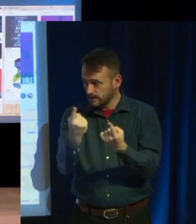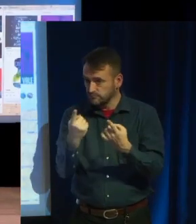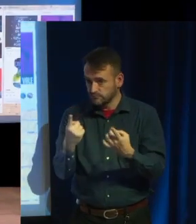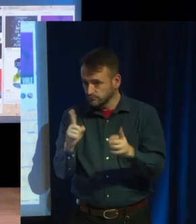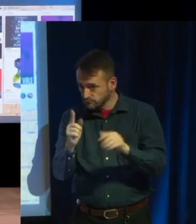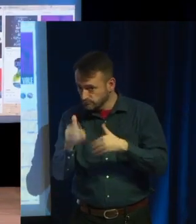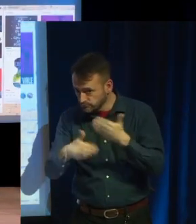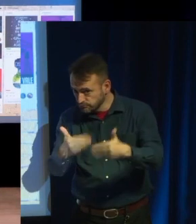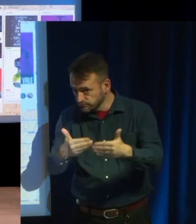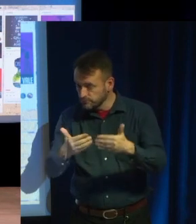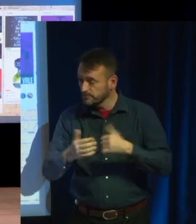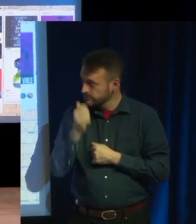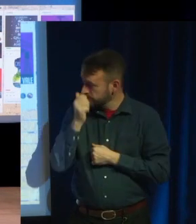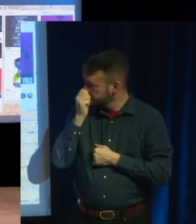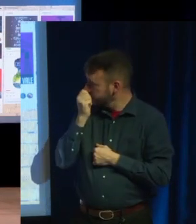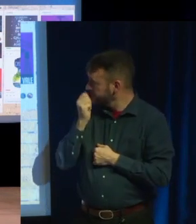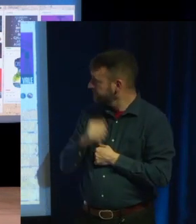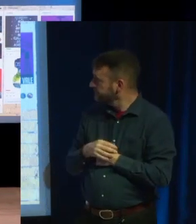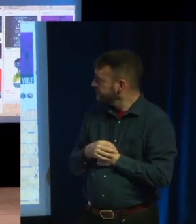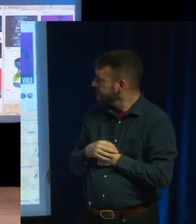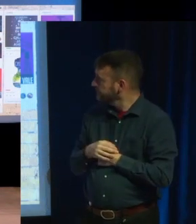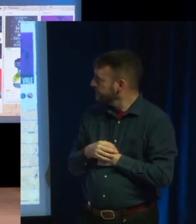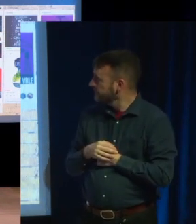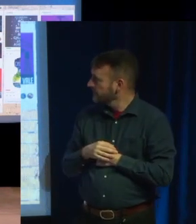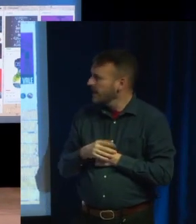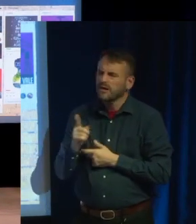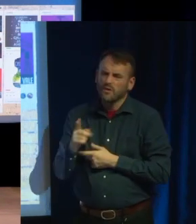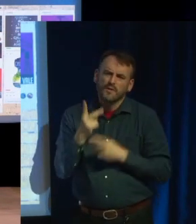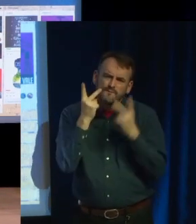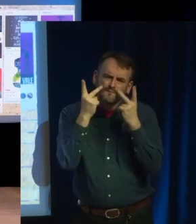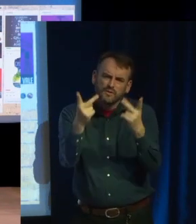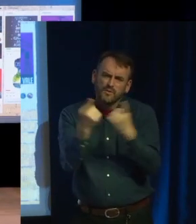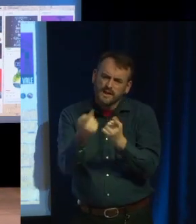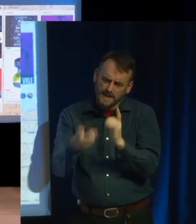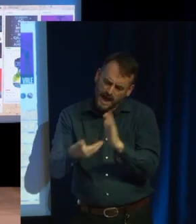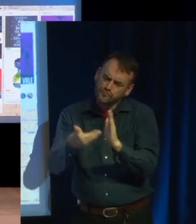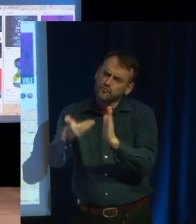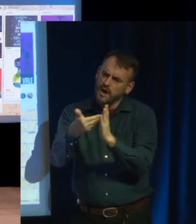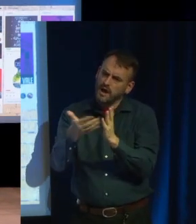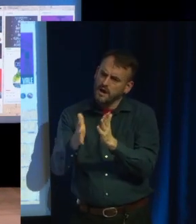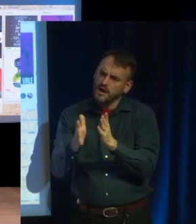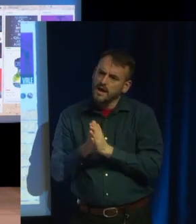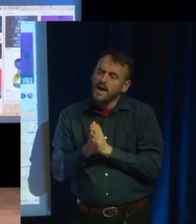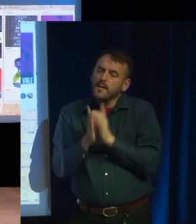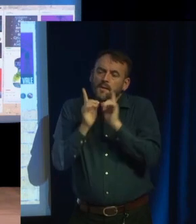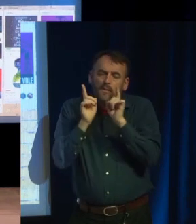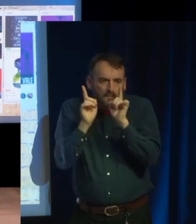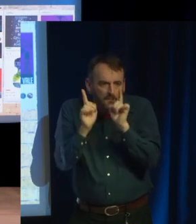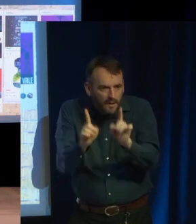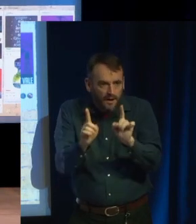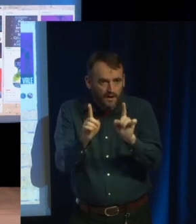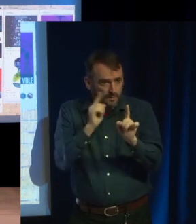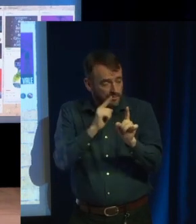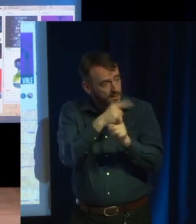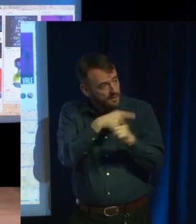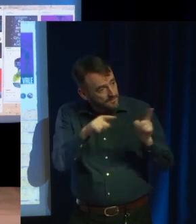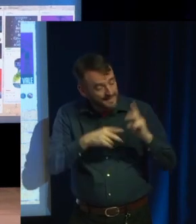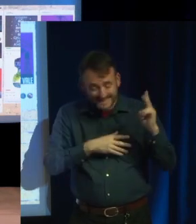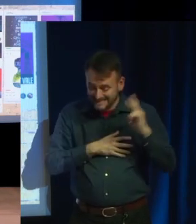And perhaps add some extra visual aids, but be aware people will then cling on to the visuals that are there. If there's not much to